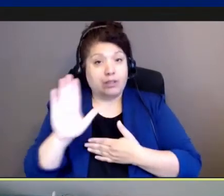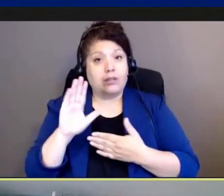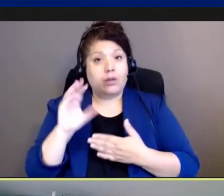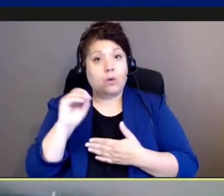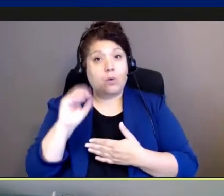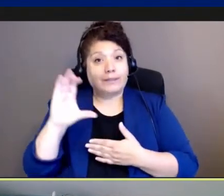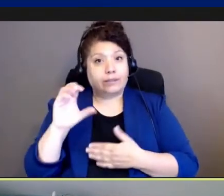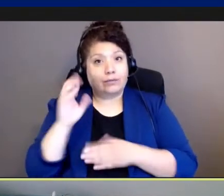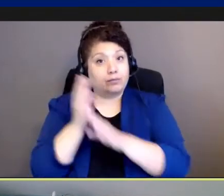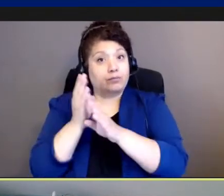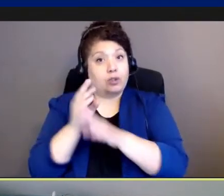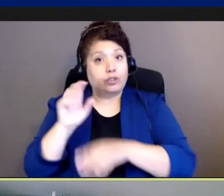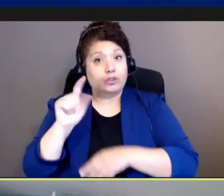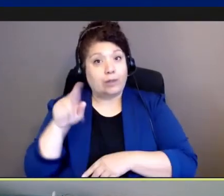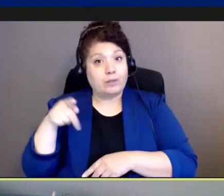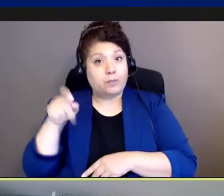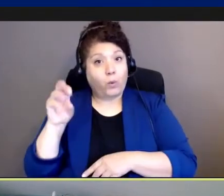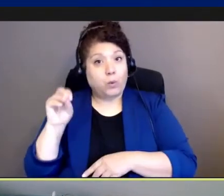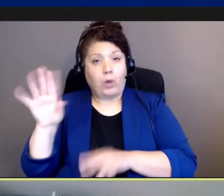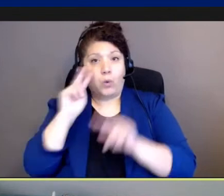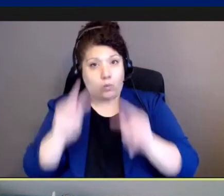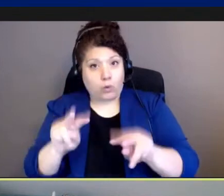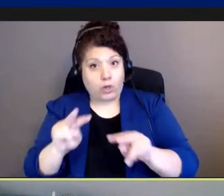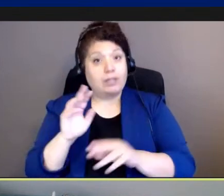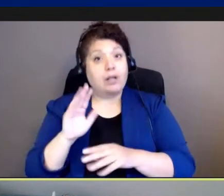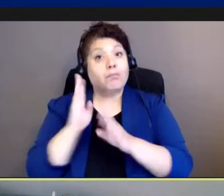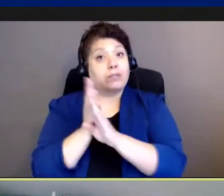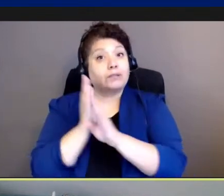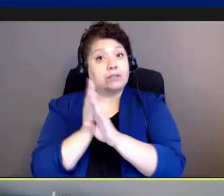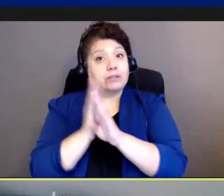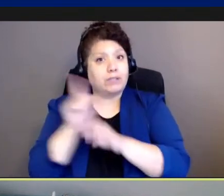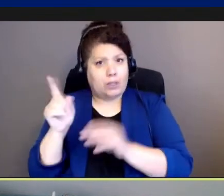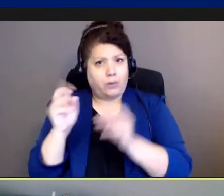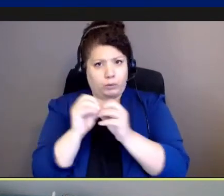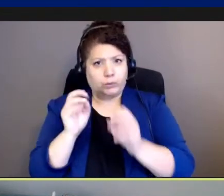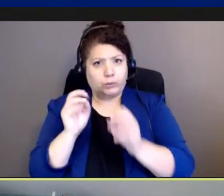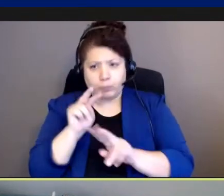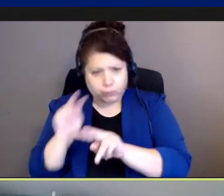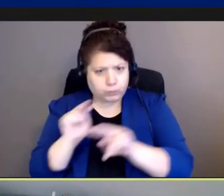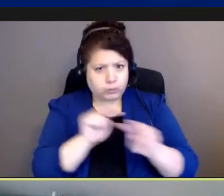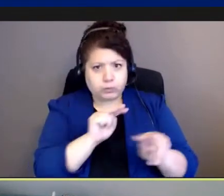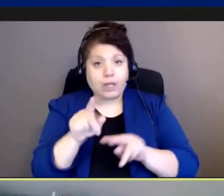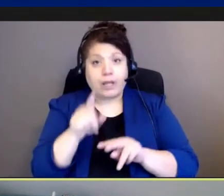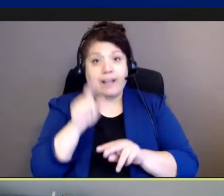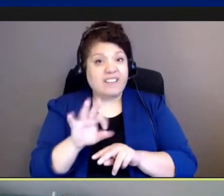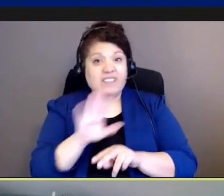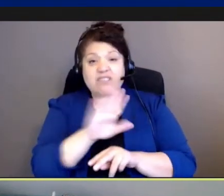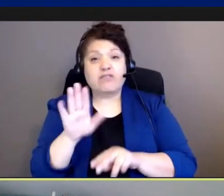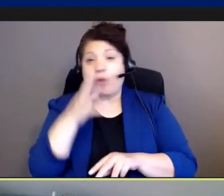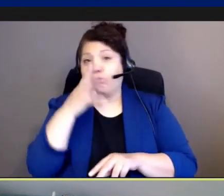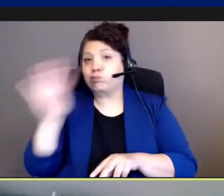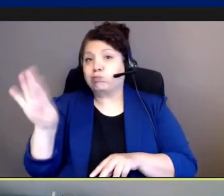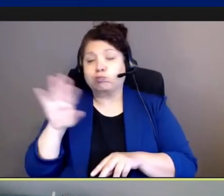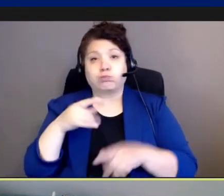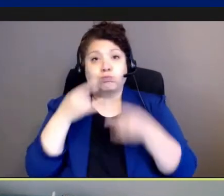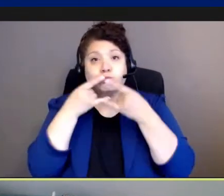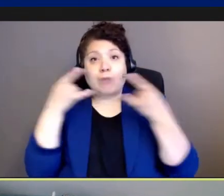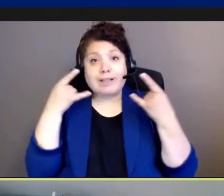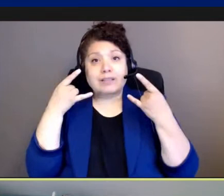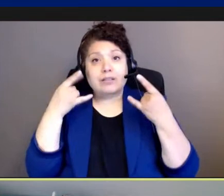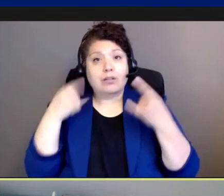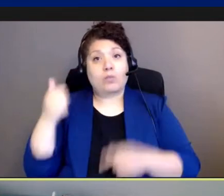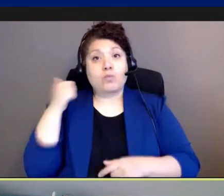officials will begin monitoring city buses more closely and providing tickets to anyone not complying with the mandatory mask